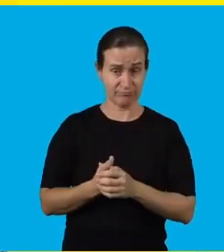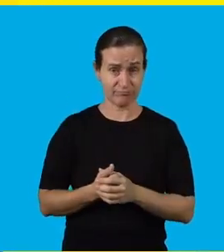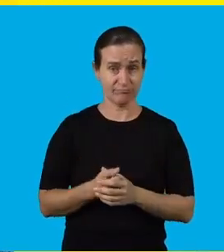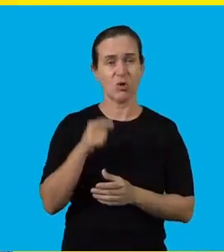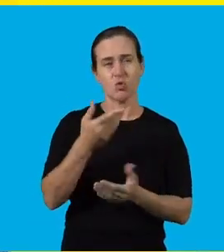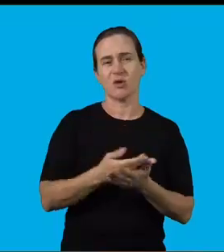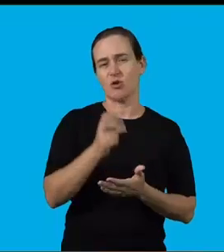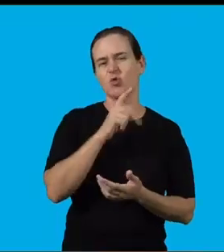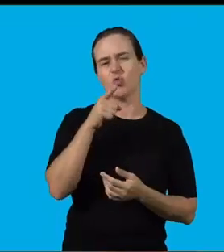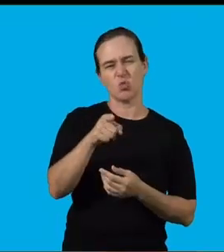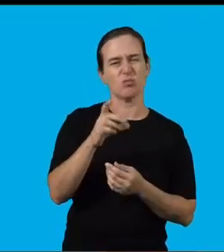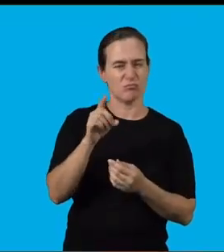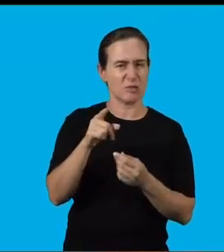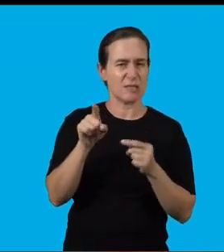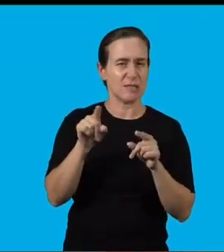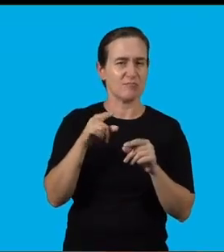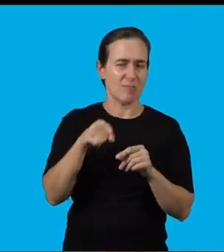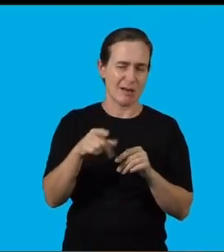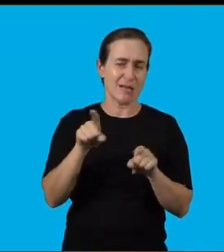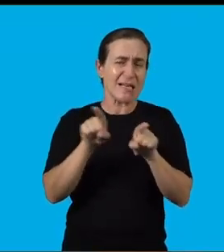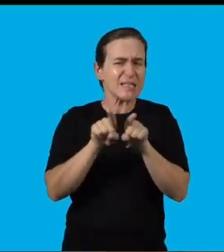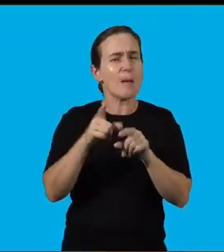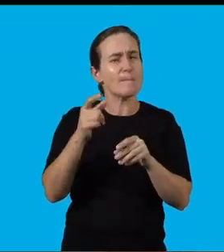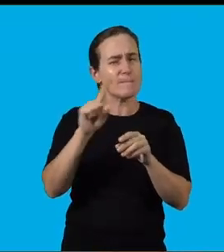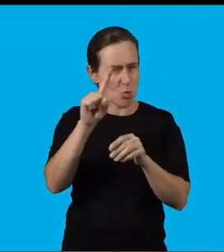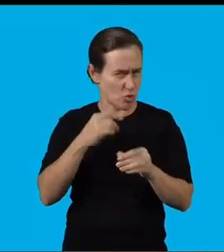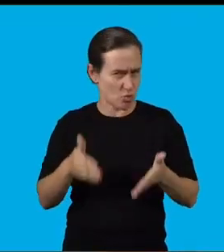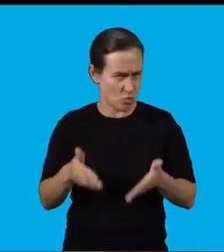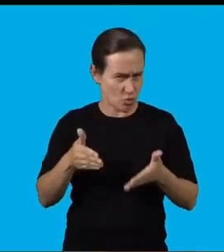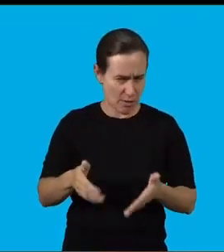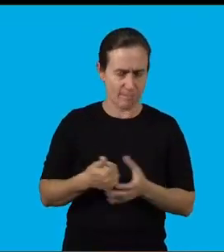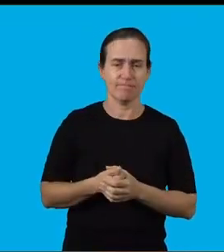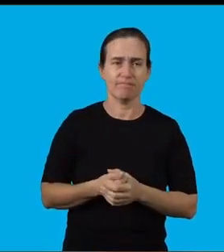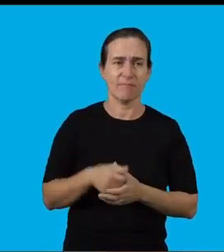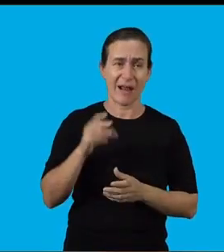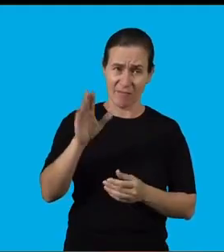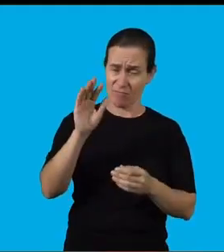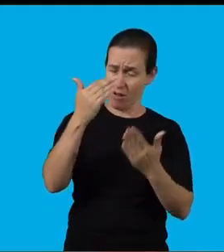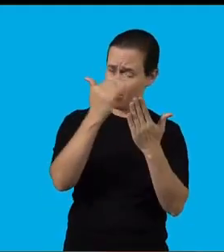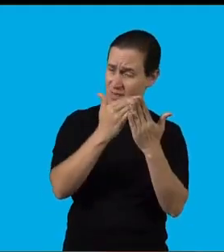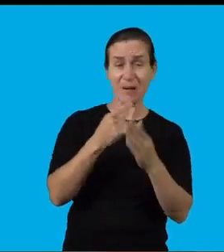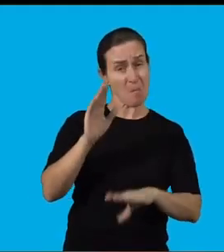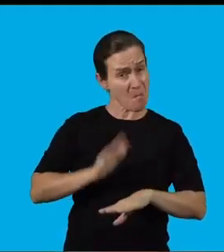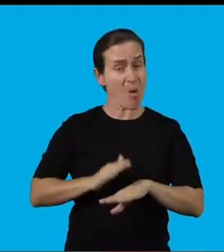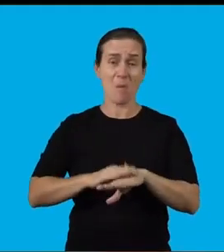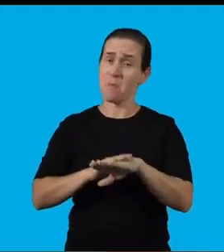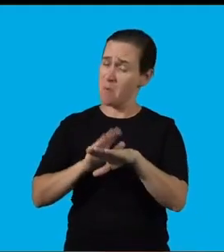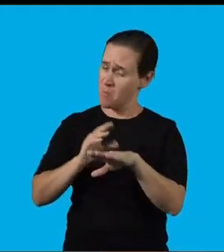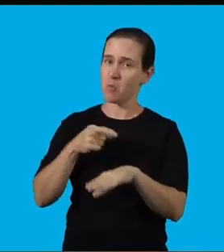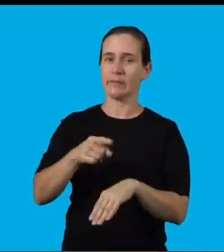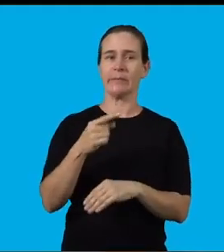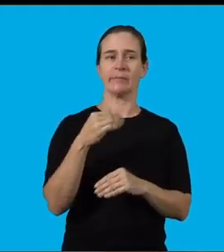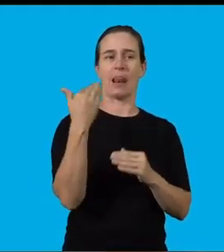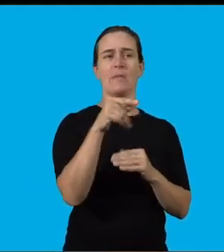screen where you can go and find similar practice questions like we did today on cubic functions, but there's a whole lot more. So